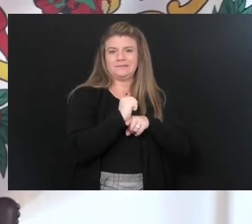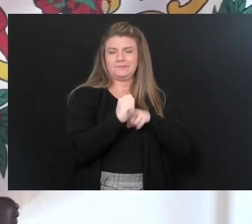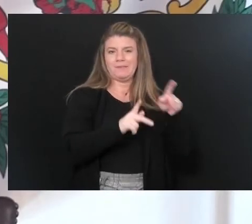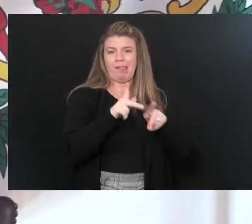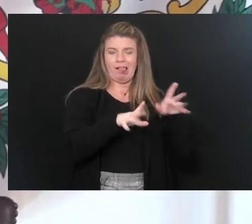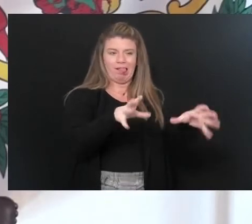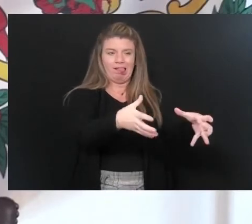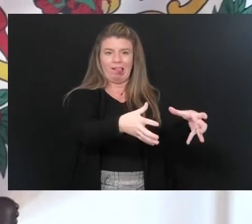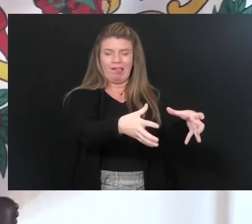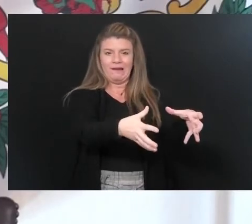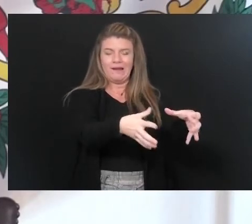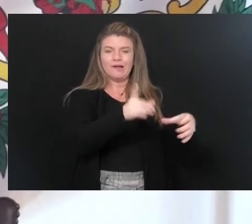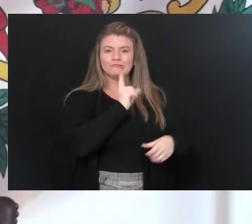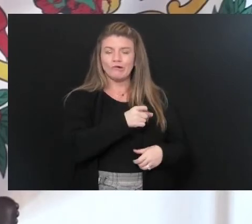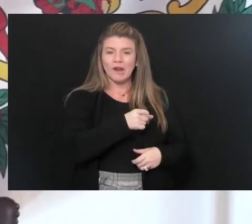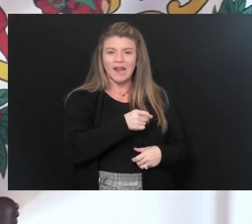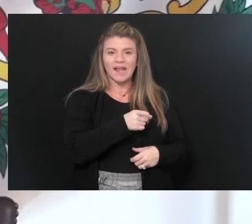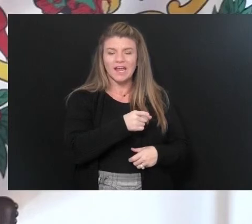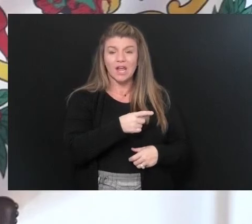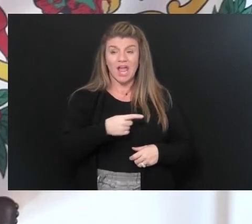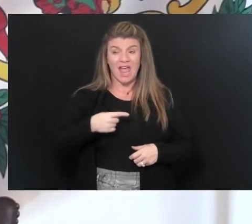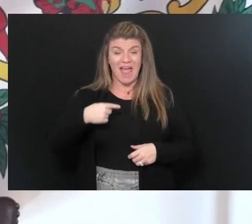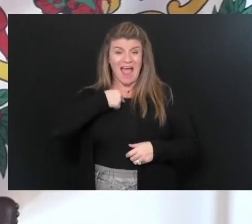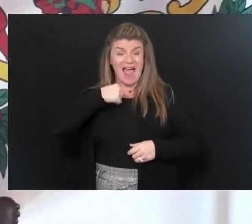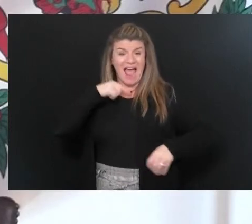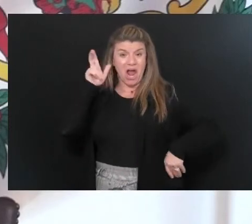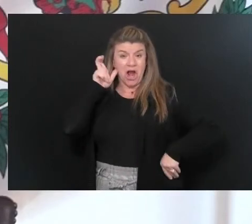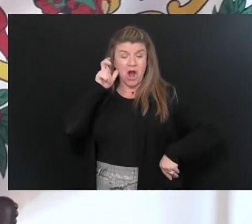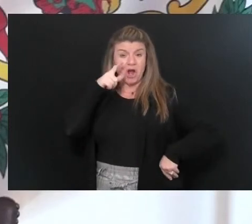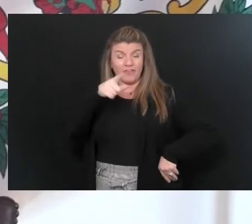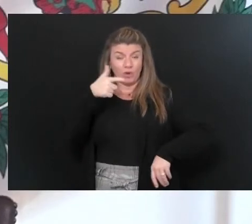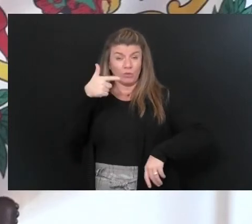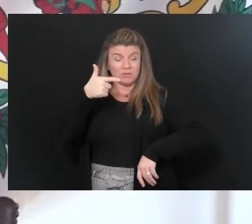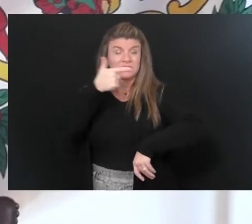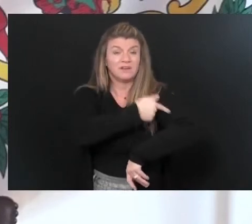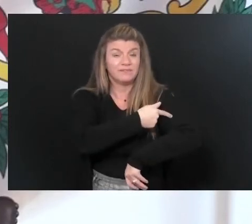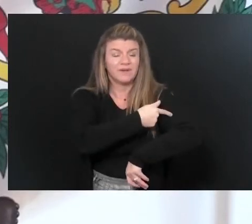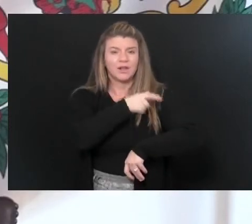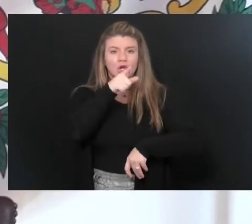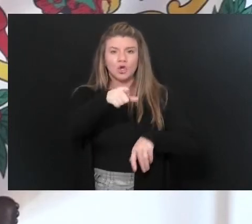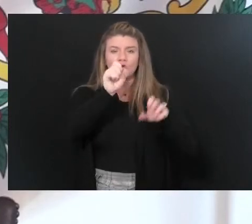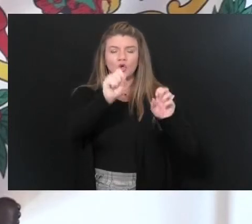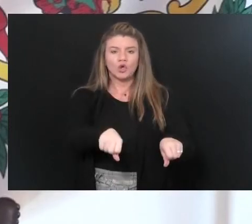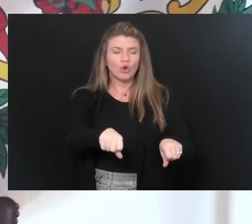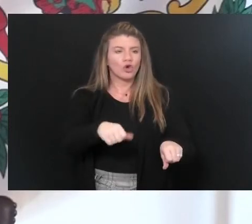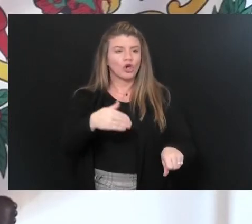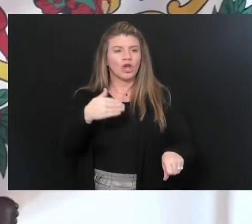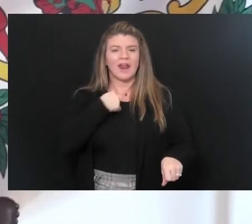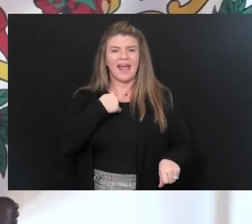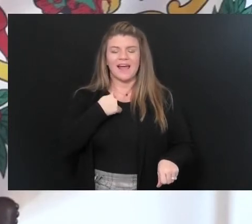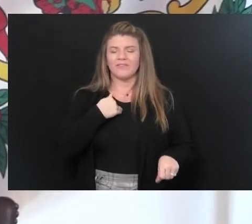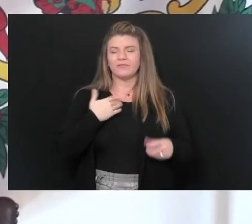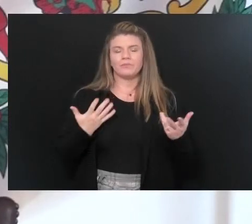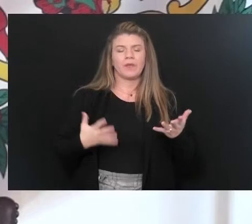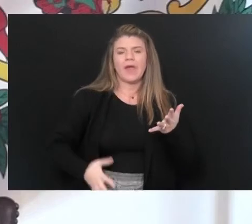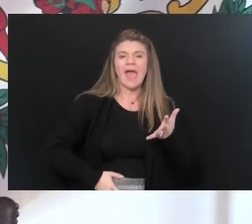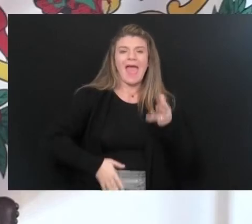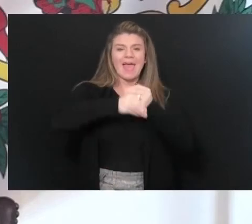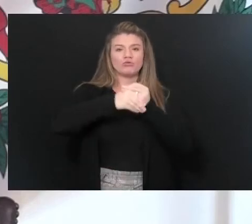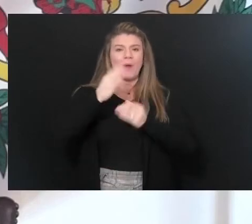truly, we've heard that if you take this vaccine, you could grow a third hand.